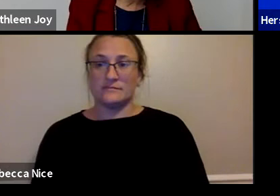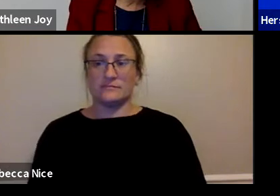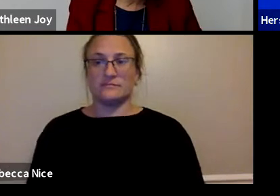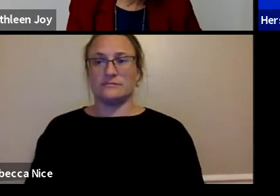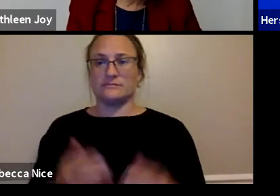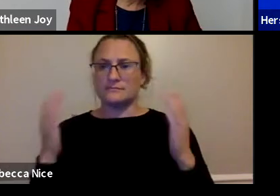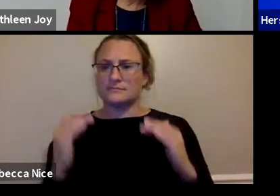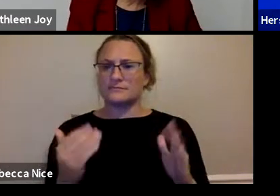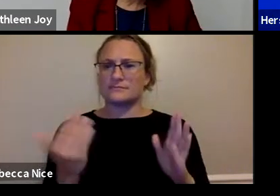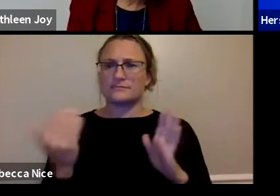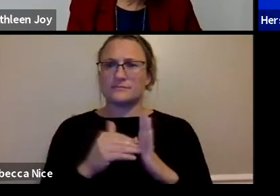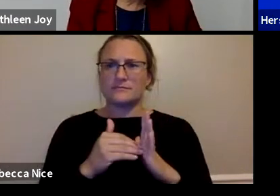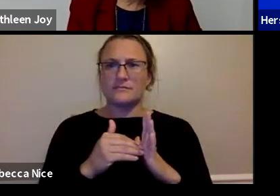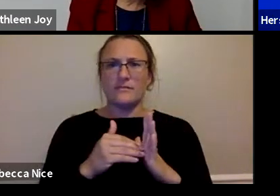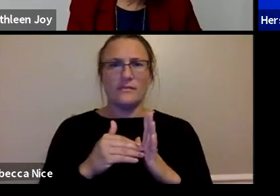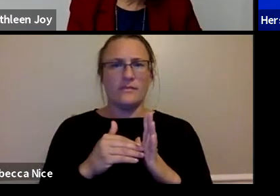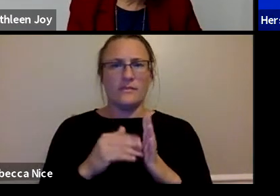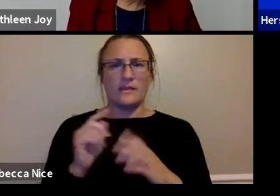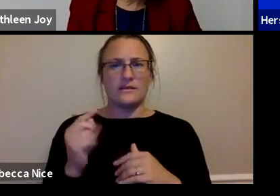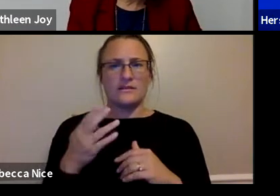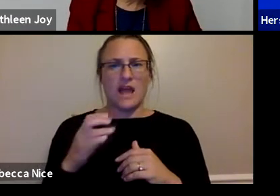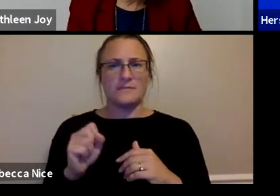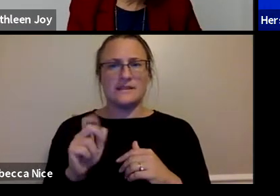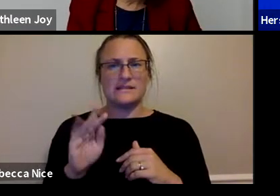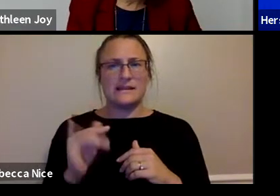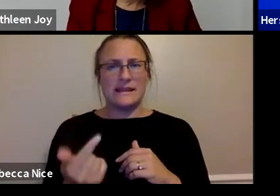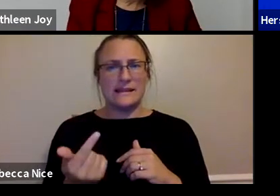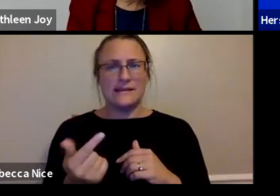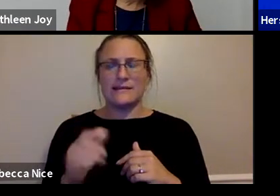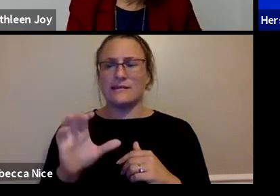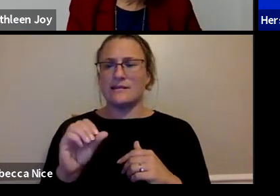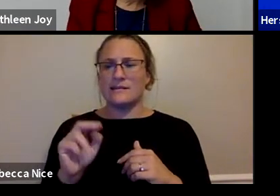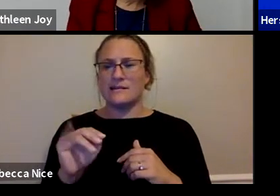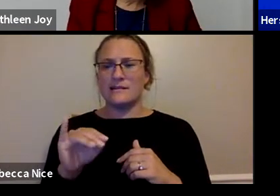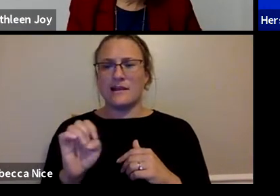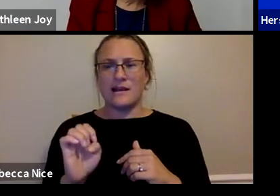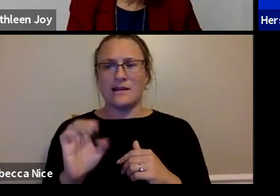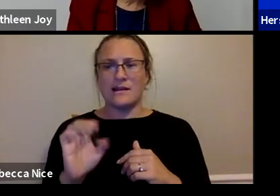again for Thomas King, Connie Crawford,